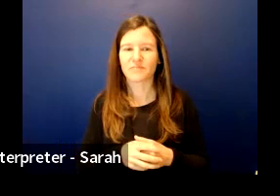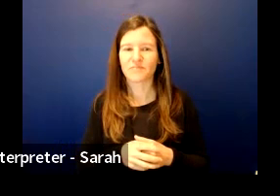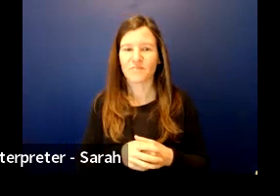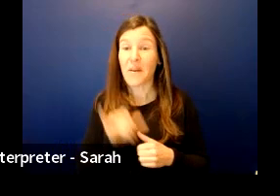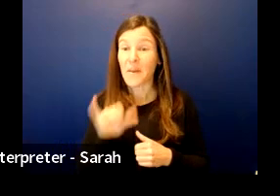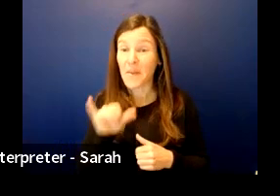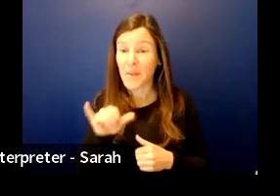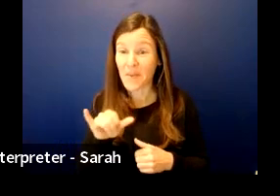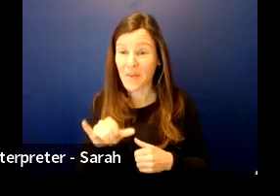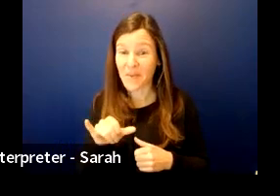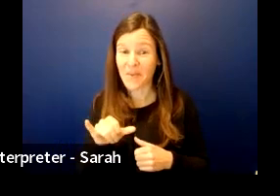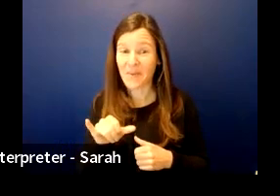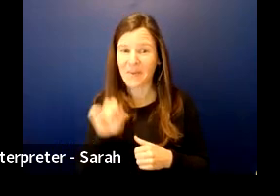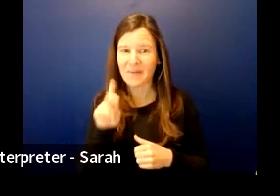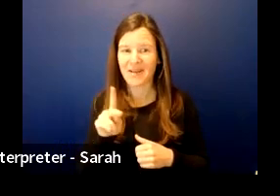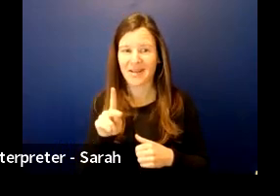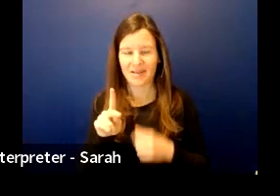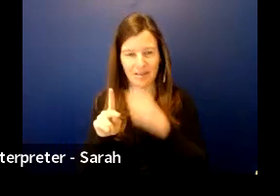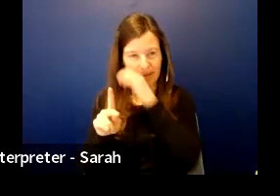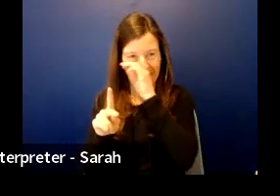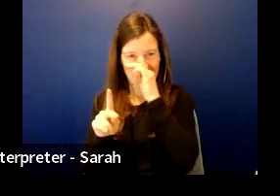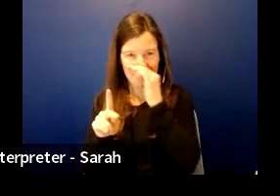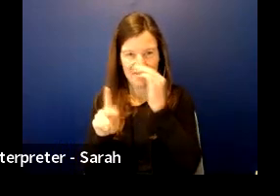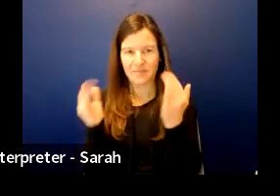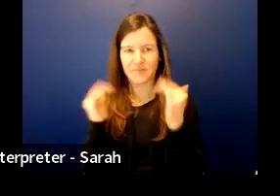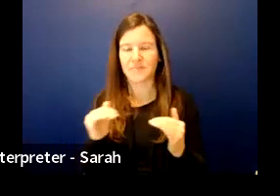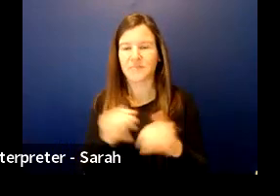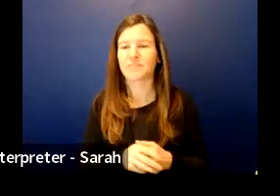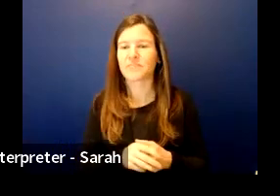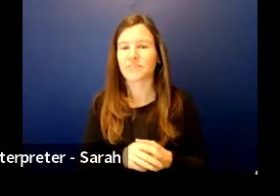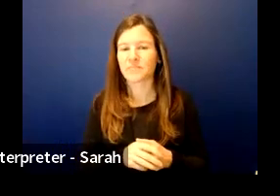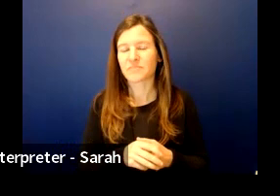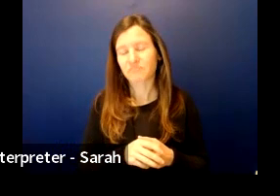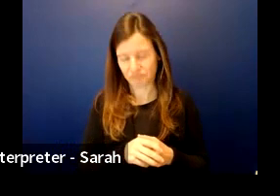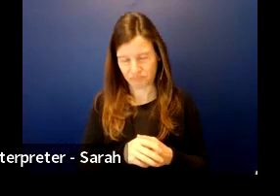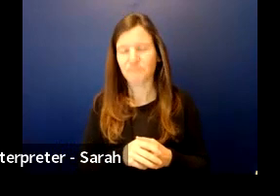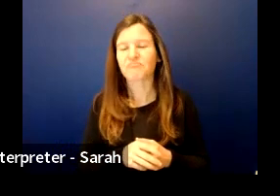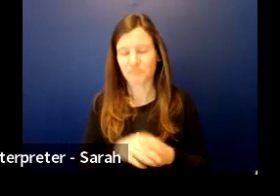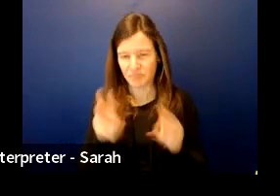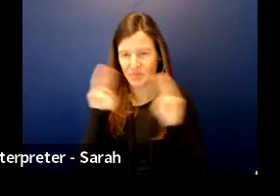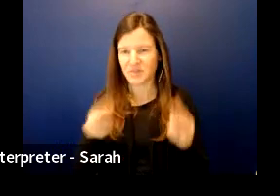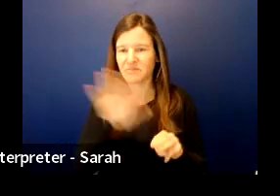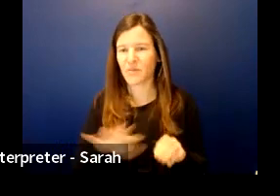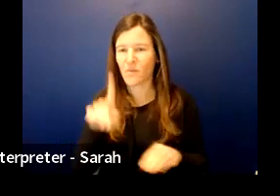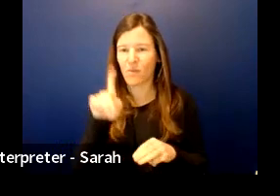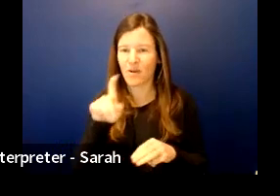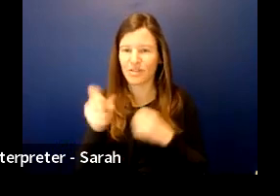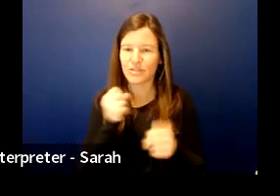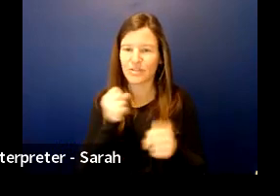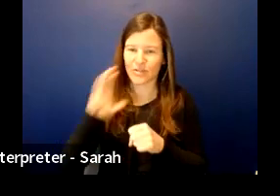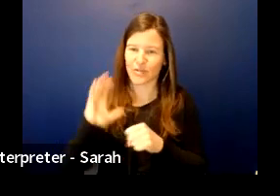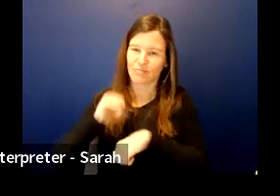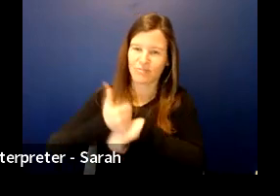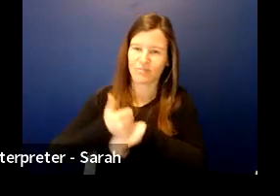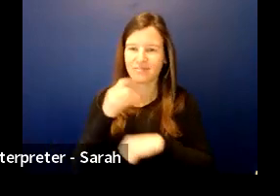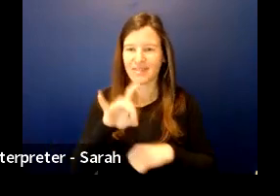Ooh, okay. Next, let's check out what's next. The museum is about 100 years old. It was started in